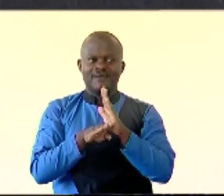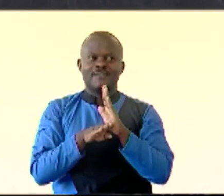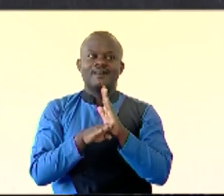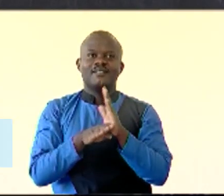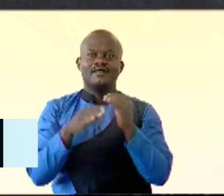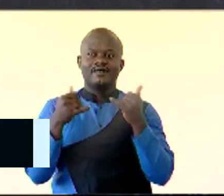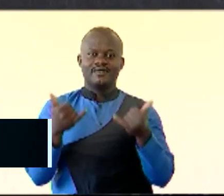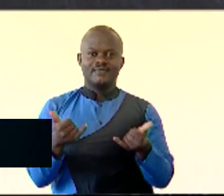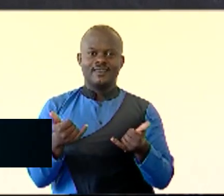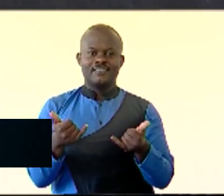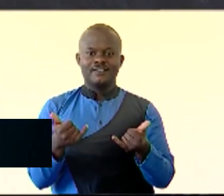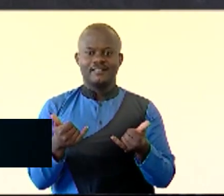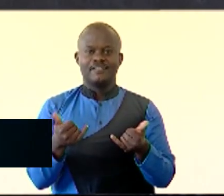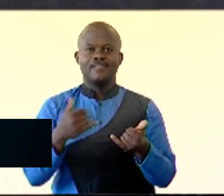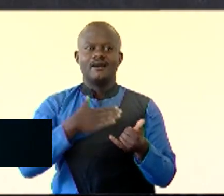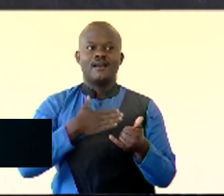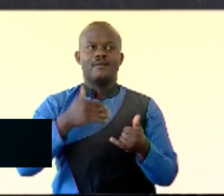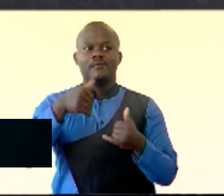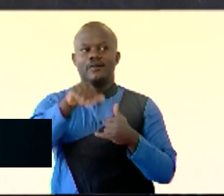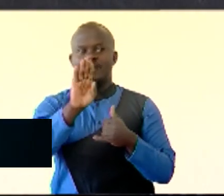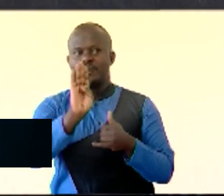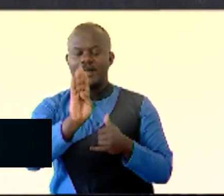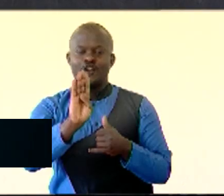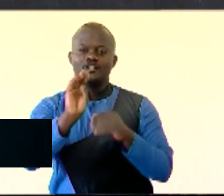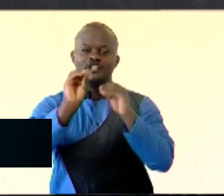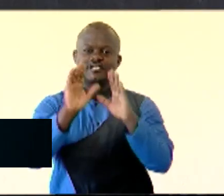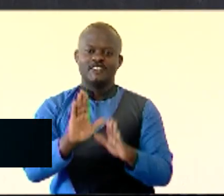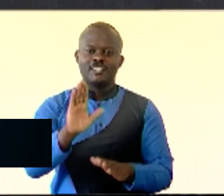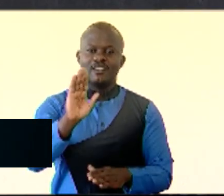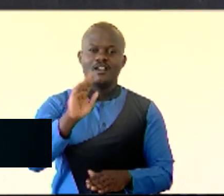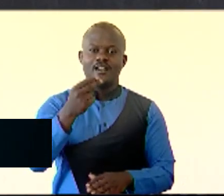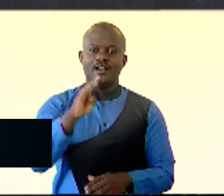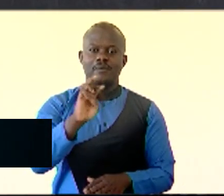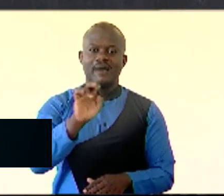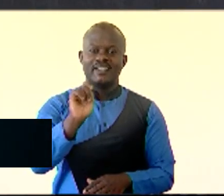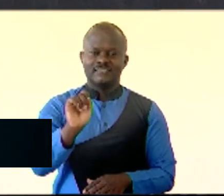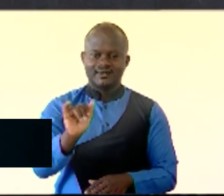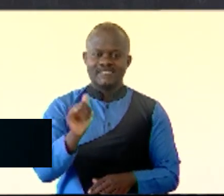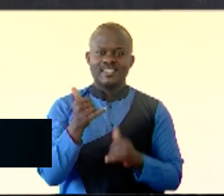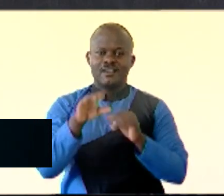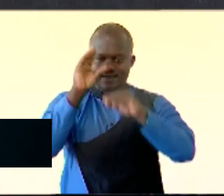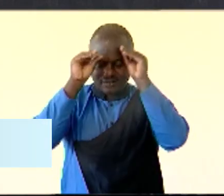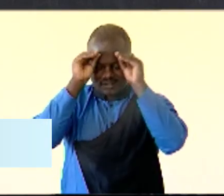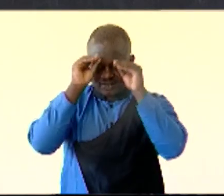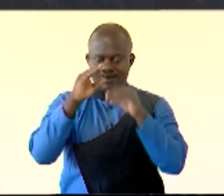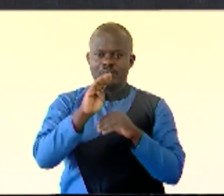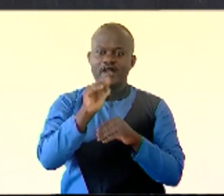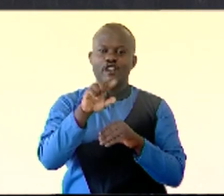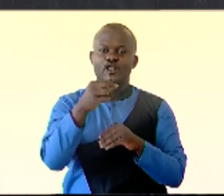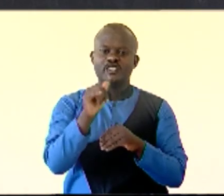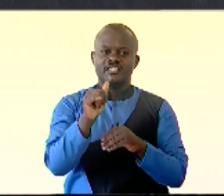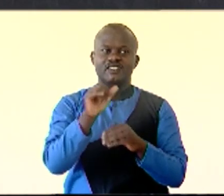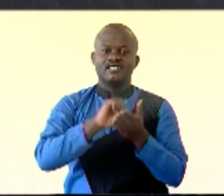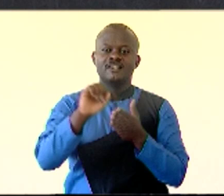episodes. I'm your biology teacher, Herbert, and I will be taking you the biology of senior 2,